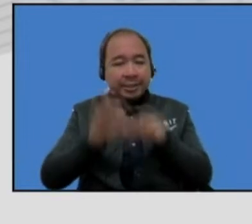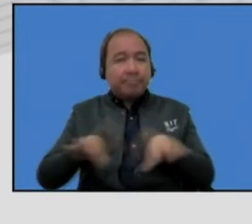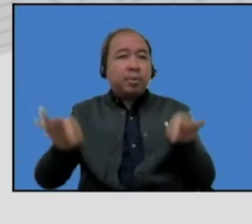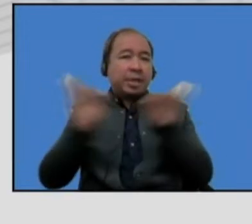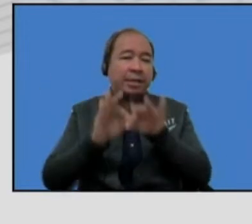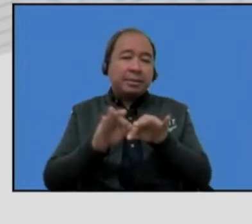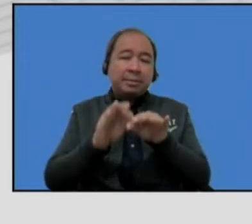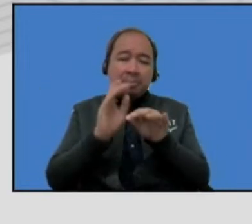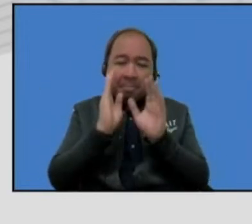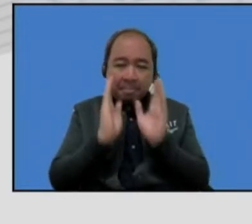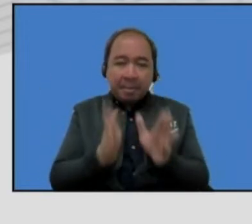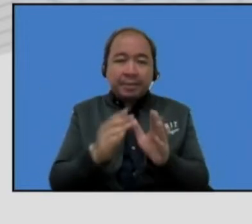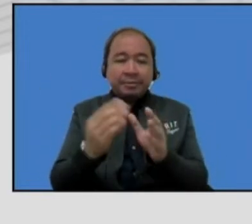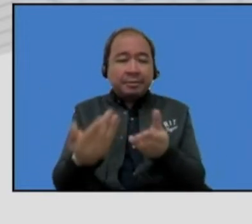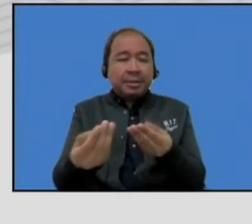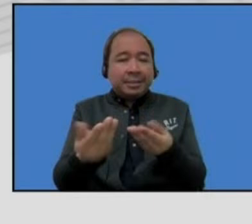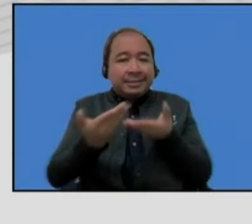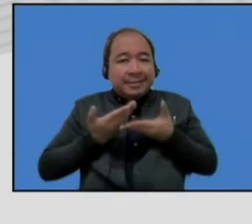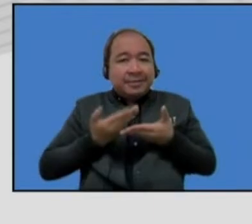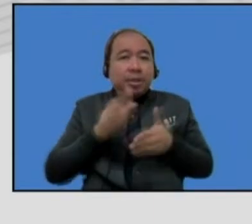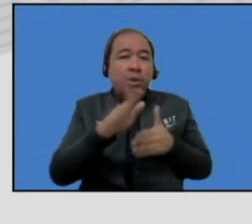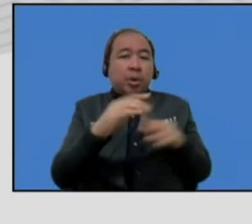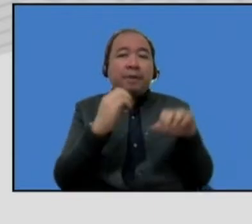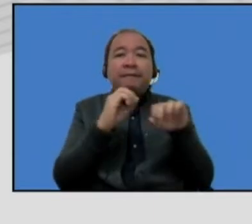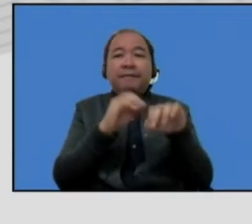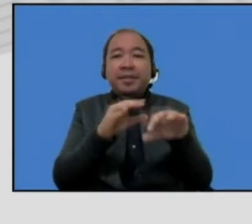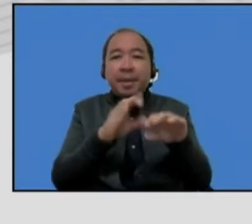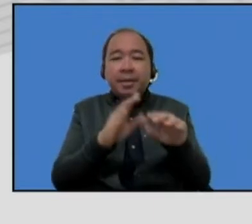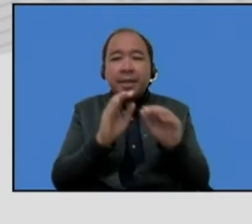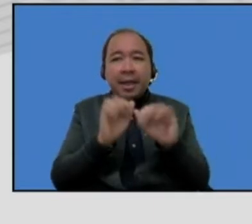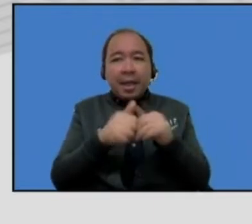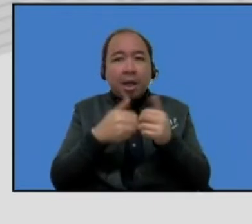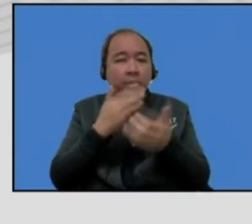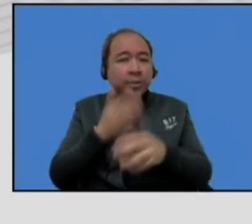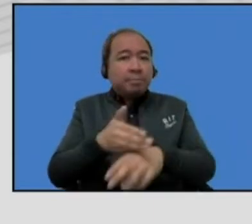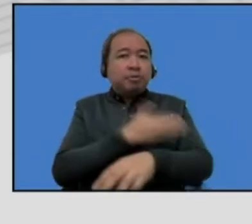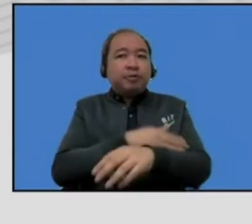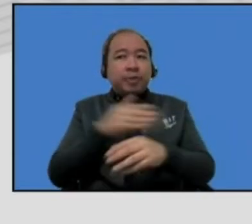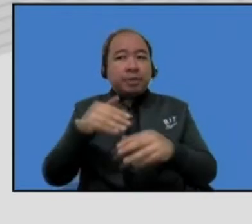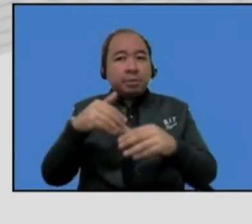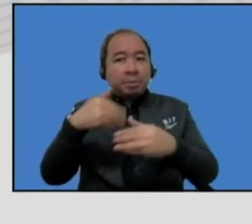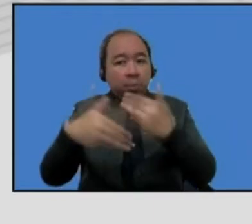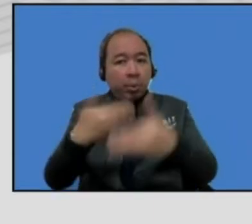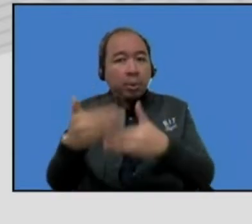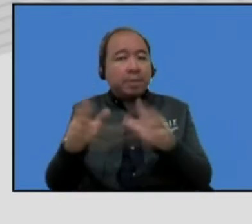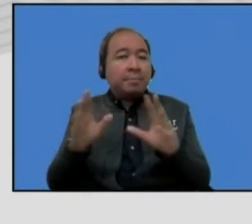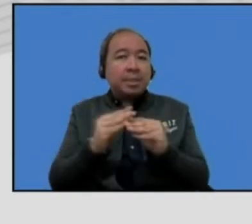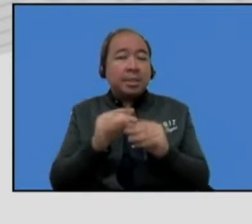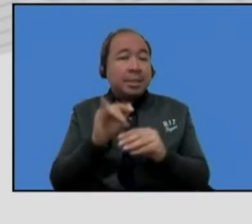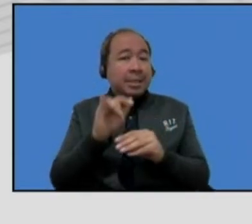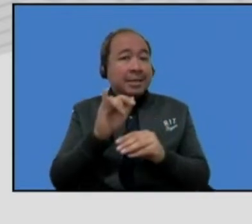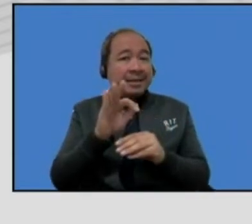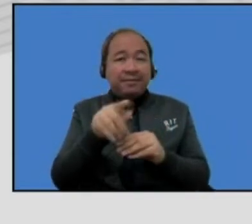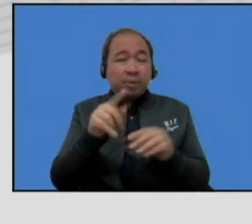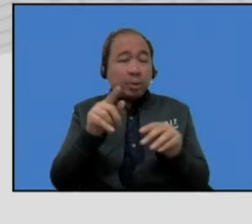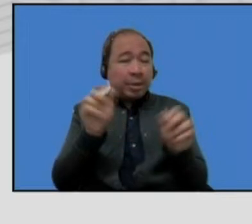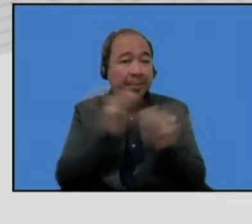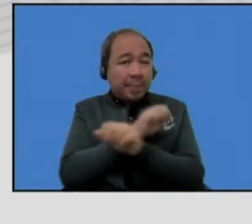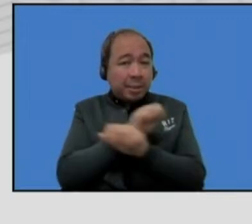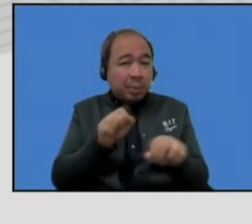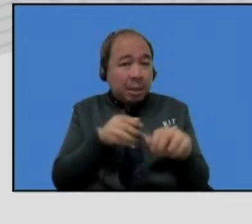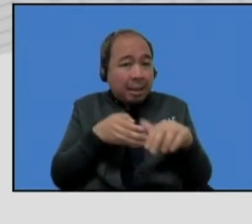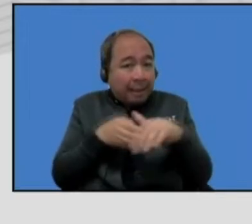feedback to improve on how we conduct these meetings. If you cannot access a QR code, please come to